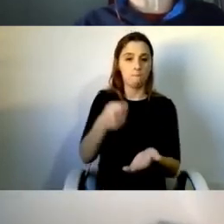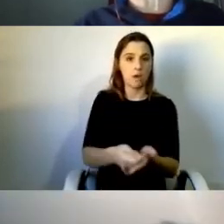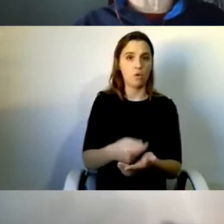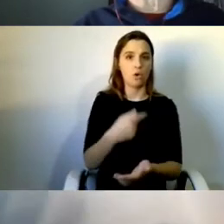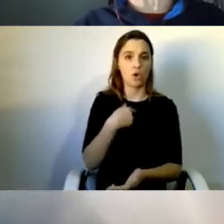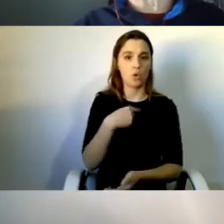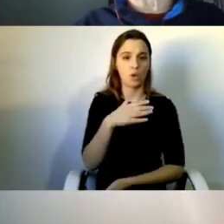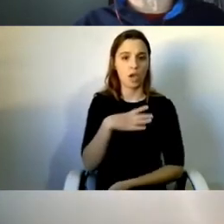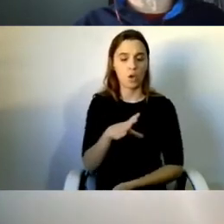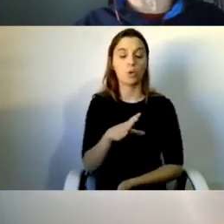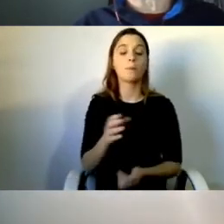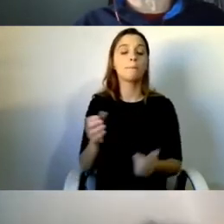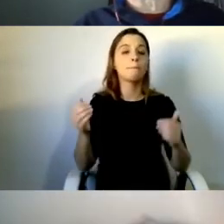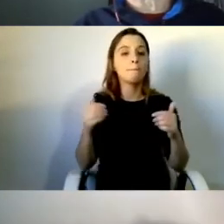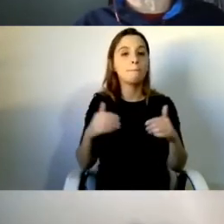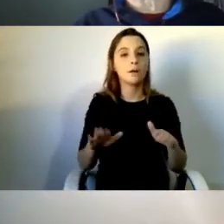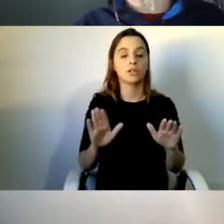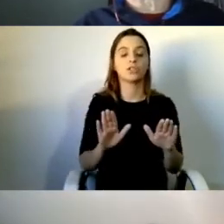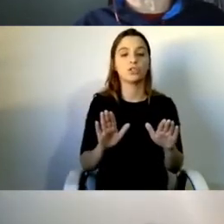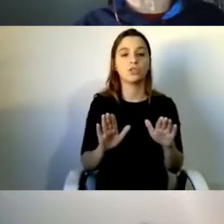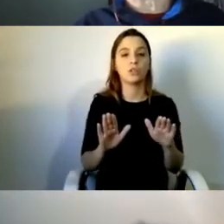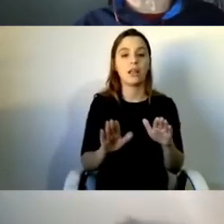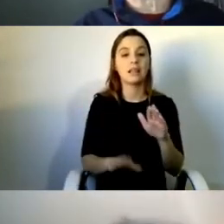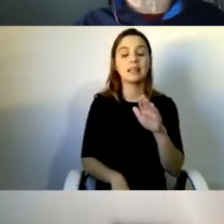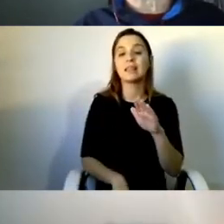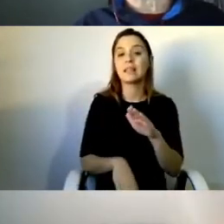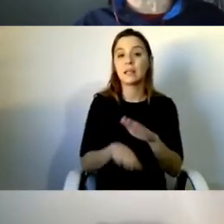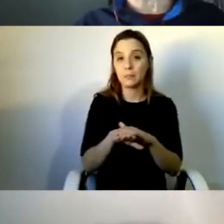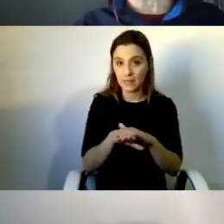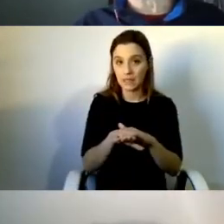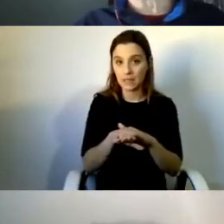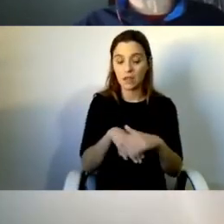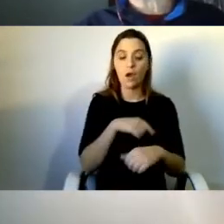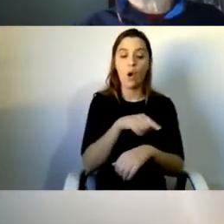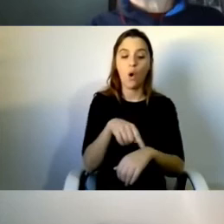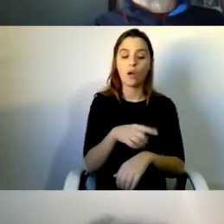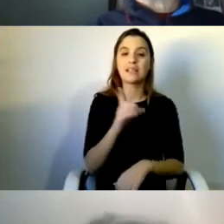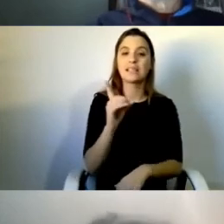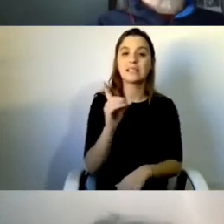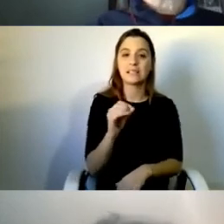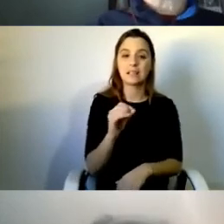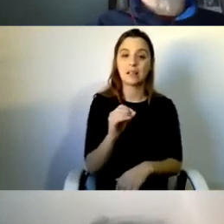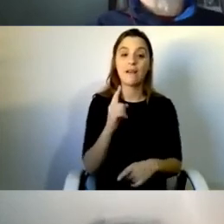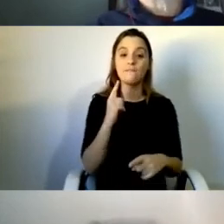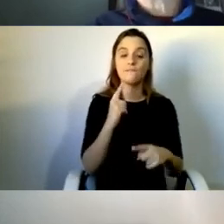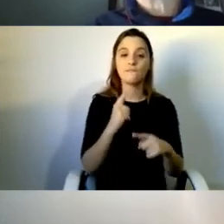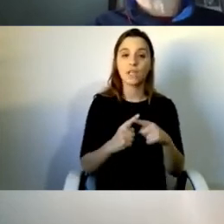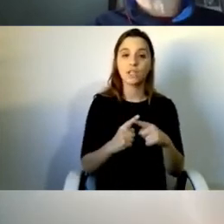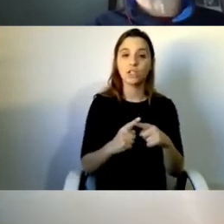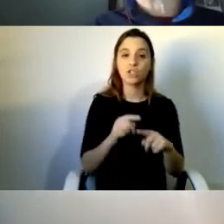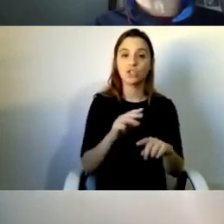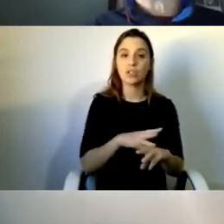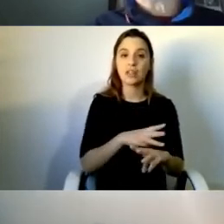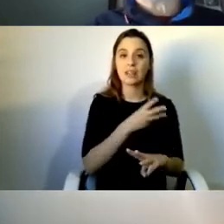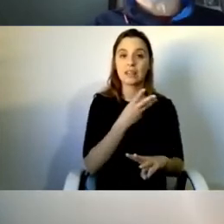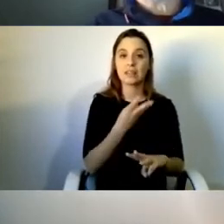the limit was 60 hours multiplied by the tripled minimum salary